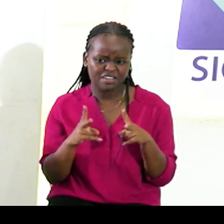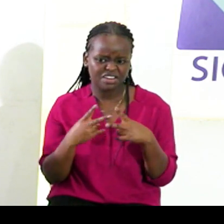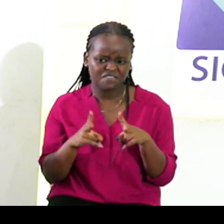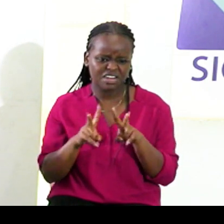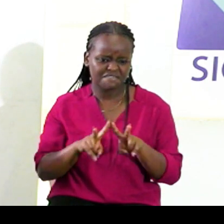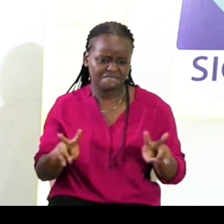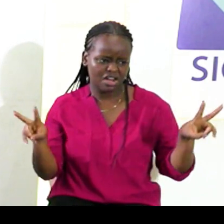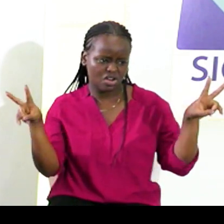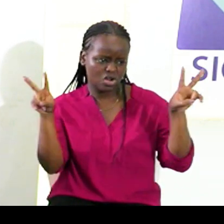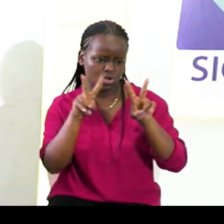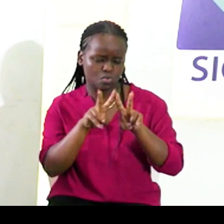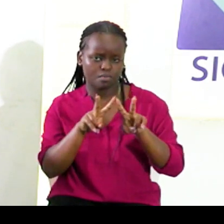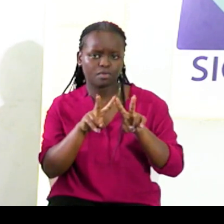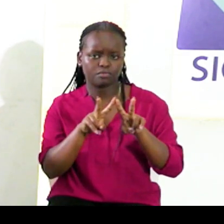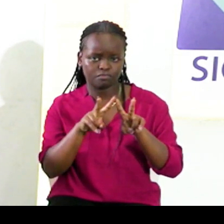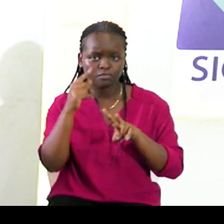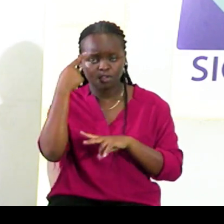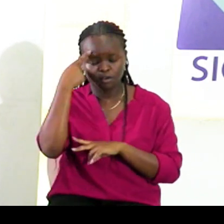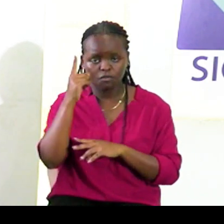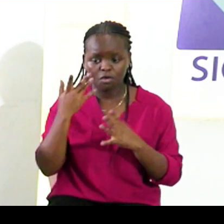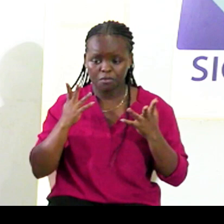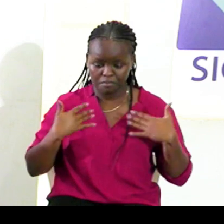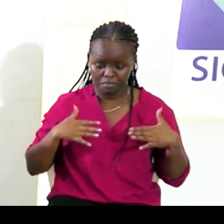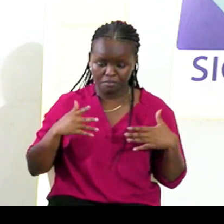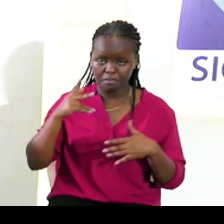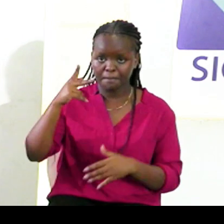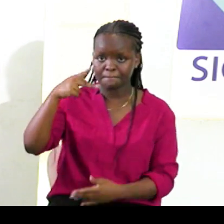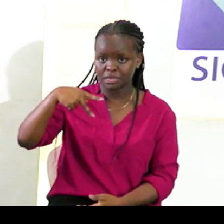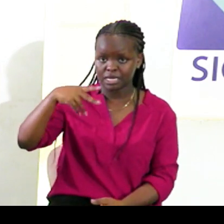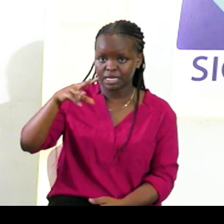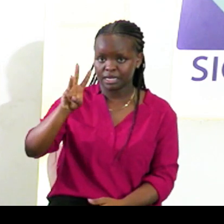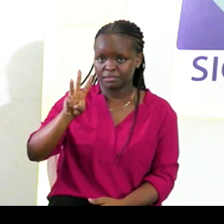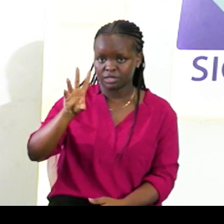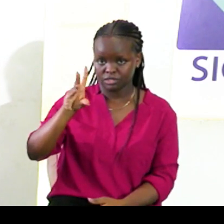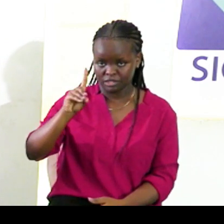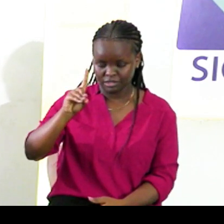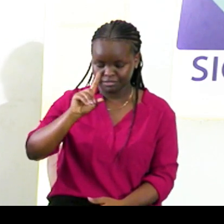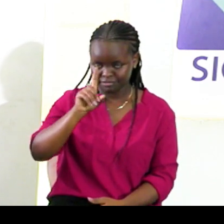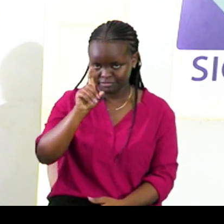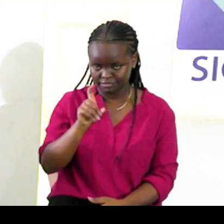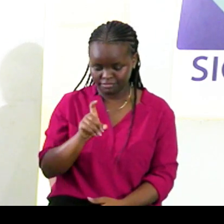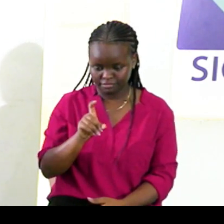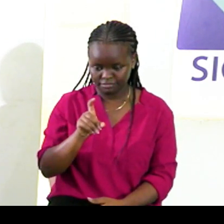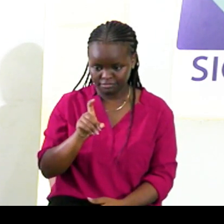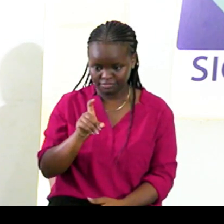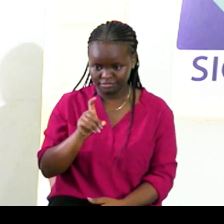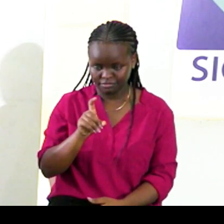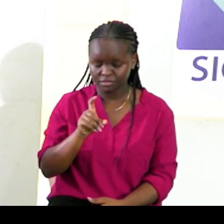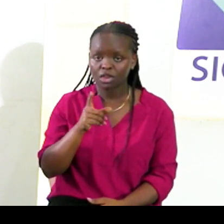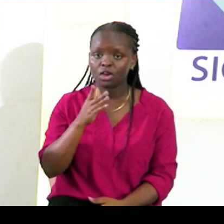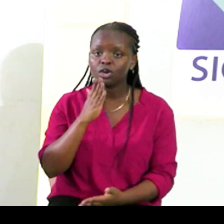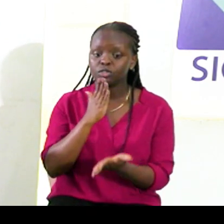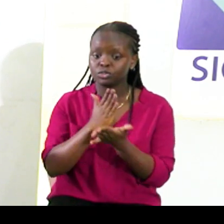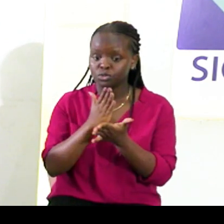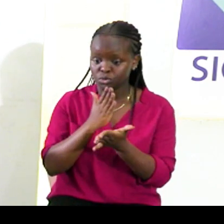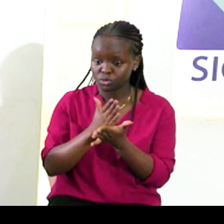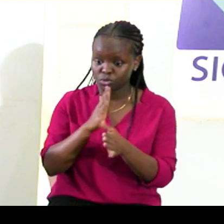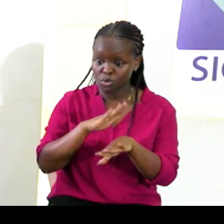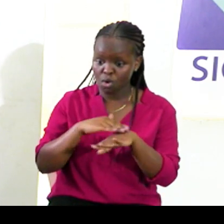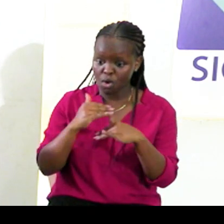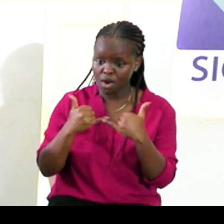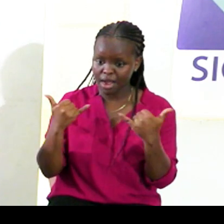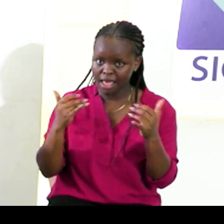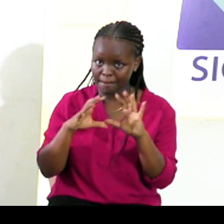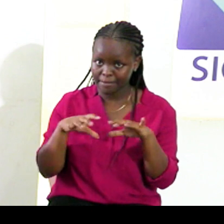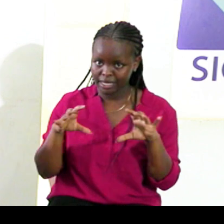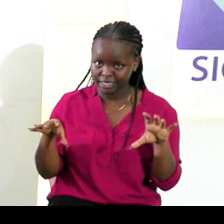avenue, and especially for people with disabilities? Sure enough, online